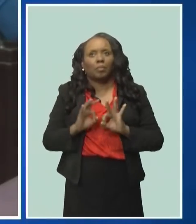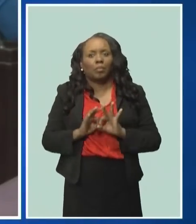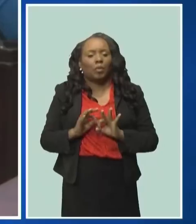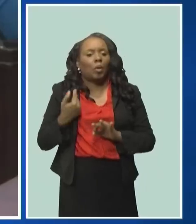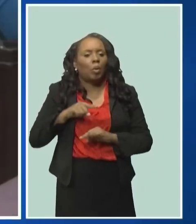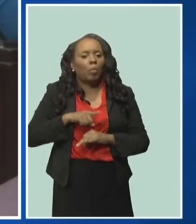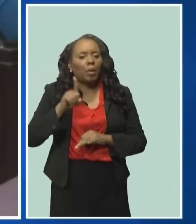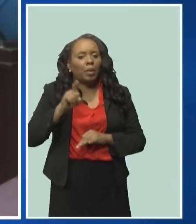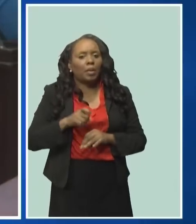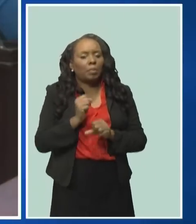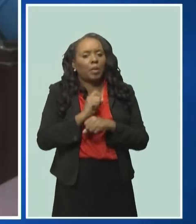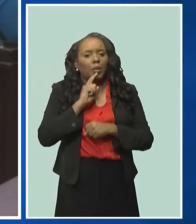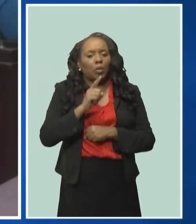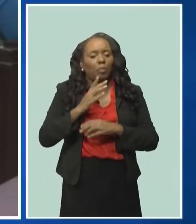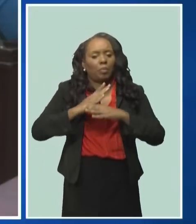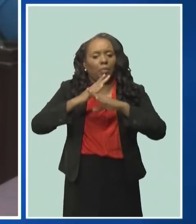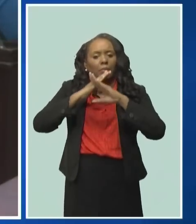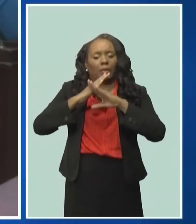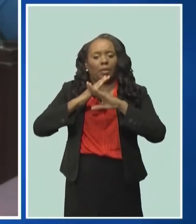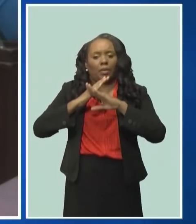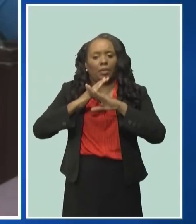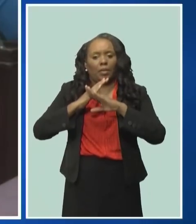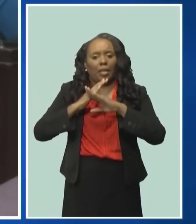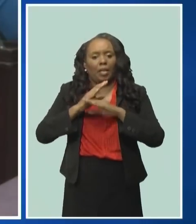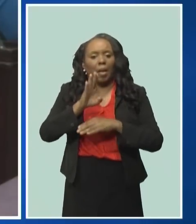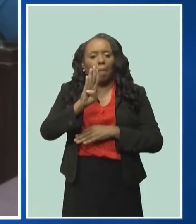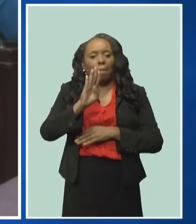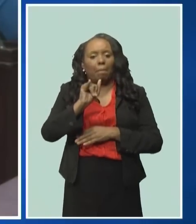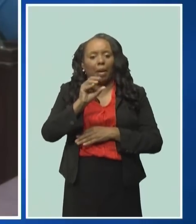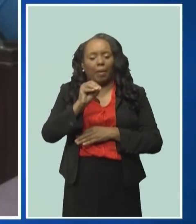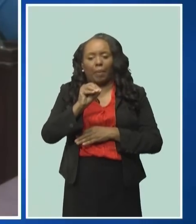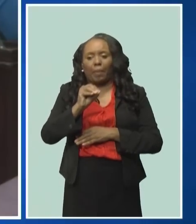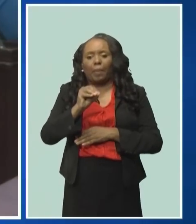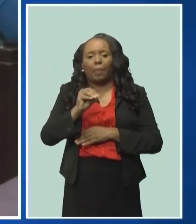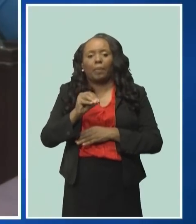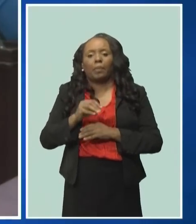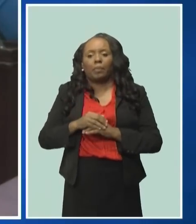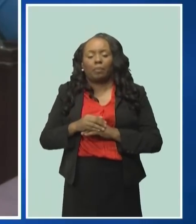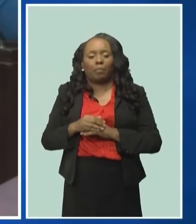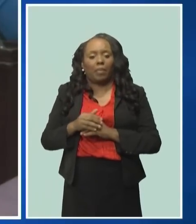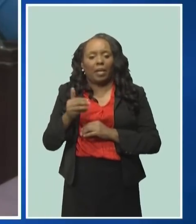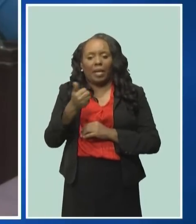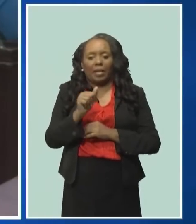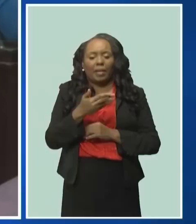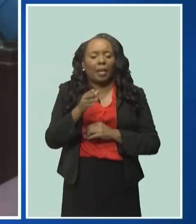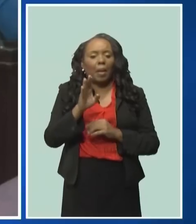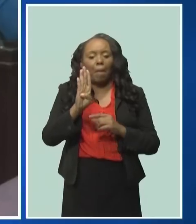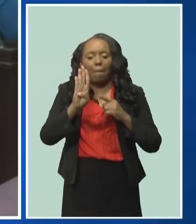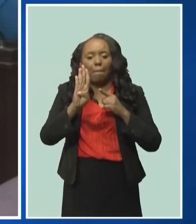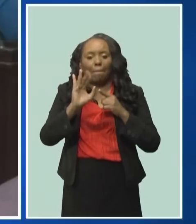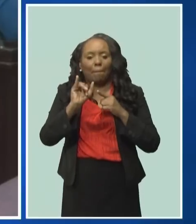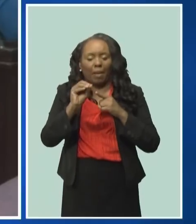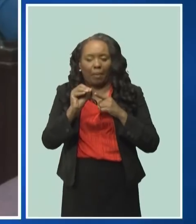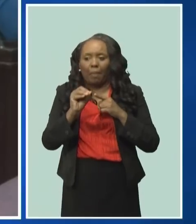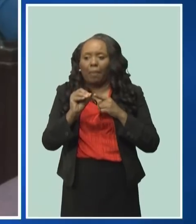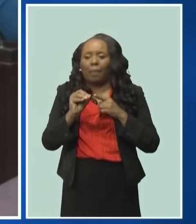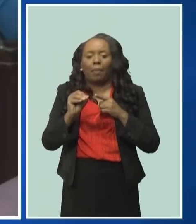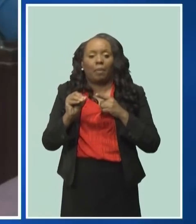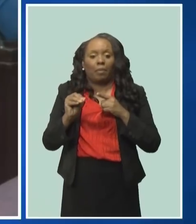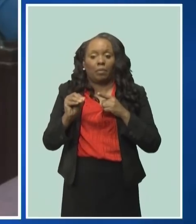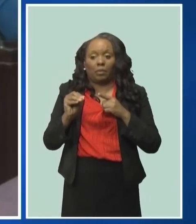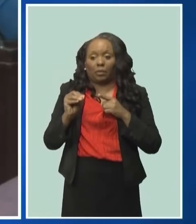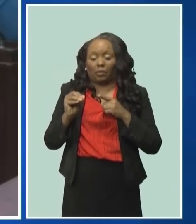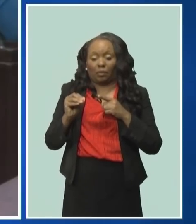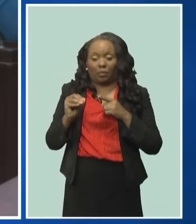biosecurity, which means protecting the country from the entry of biological agents, which are pathogens. So we have a